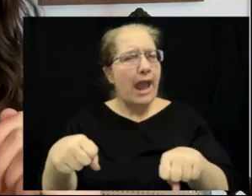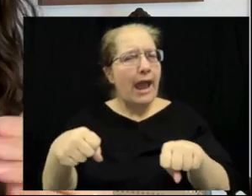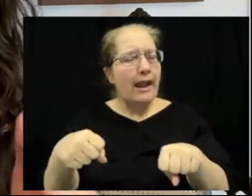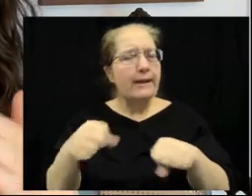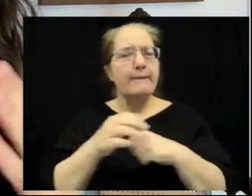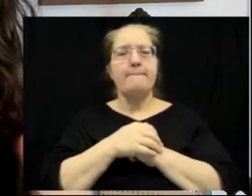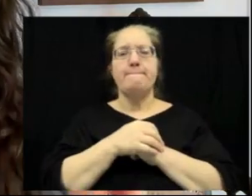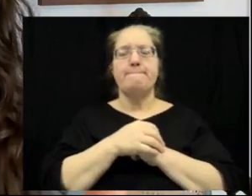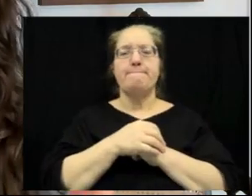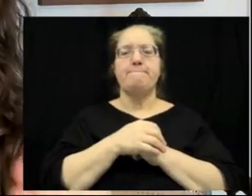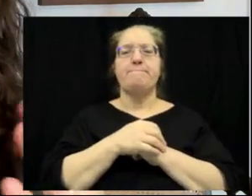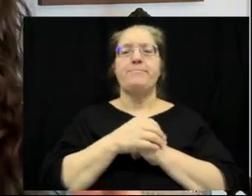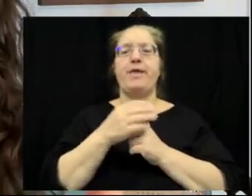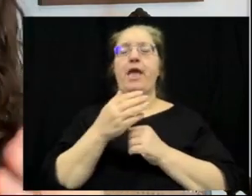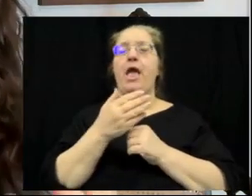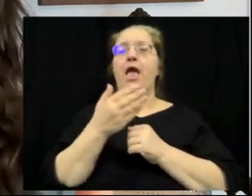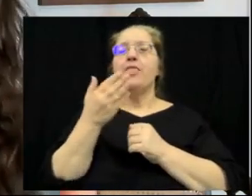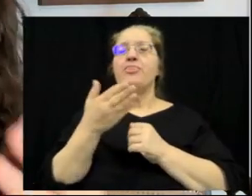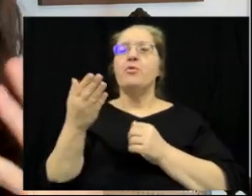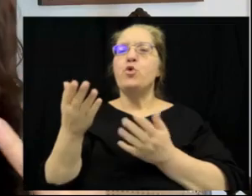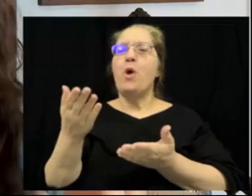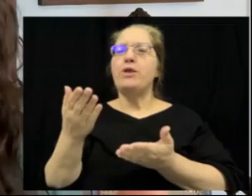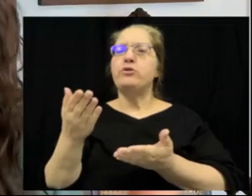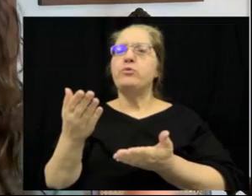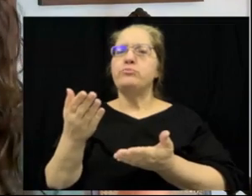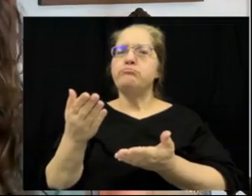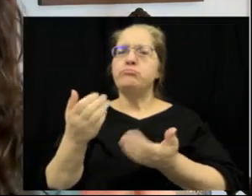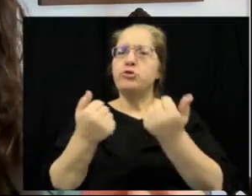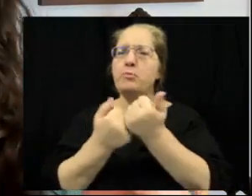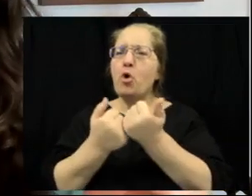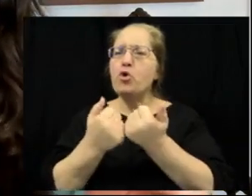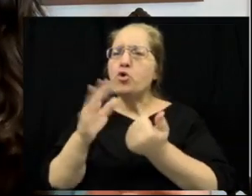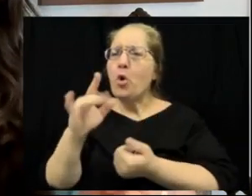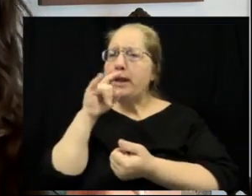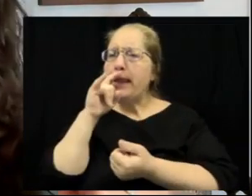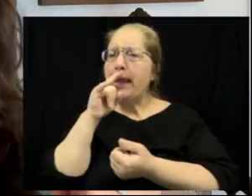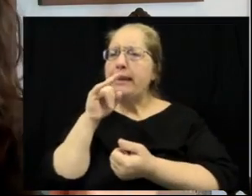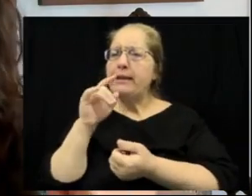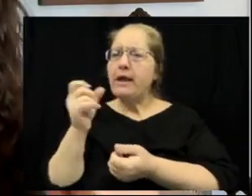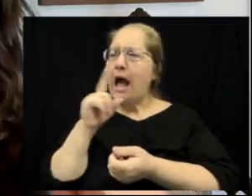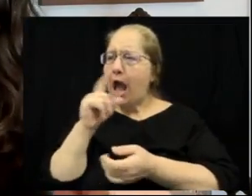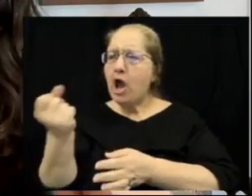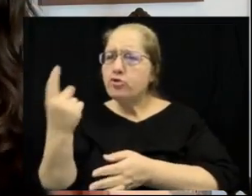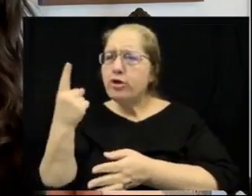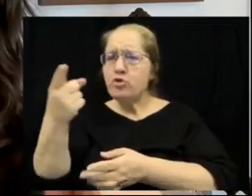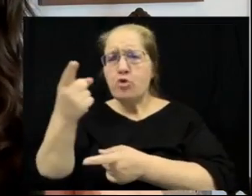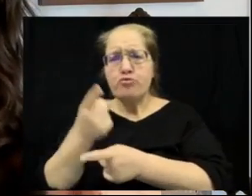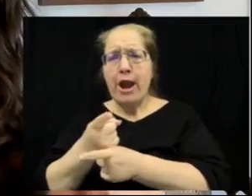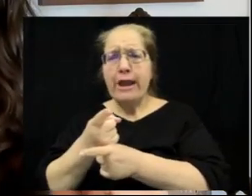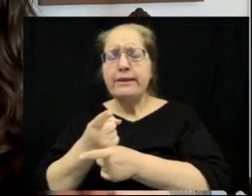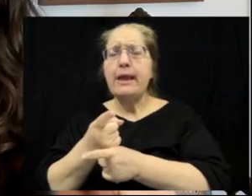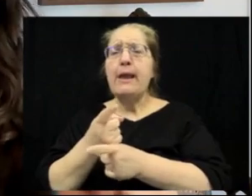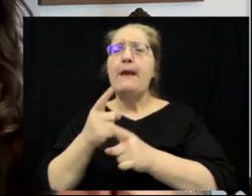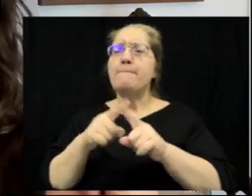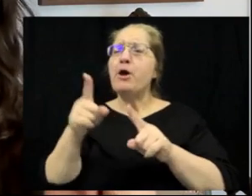with your child when you want to validate the pain, the suffering, the discomfort, and let them know that they